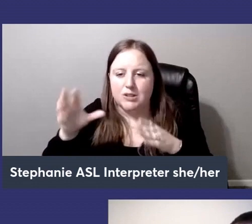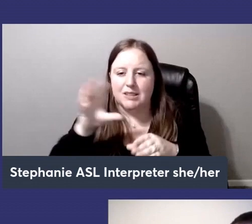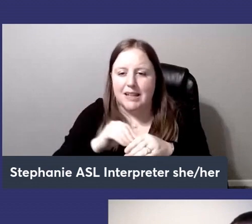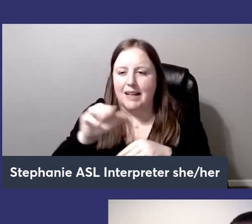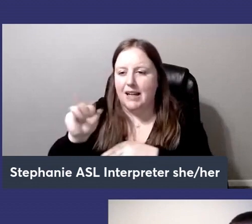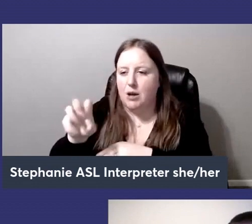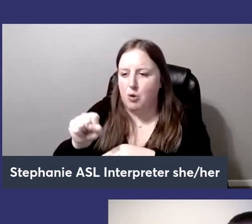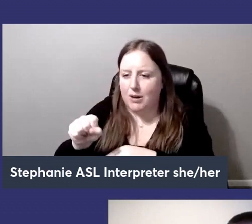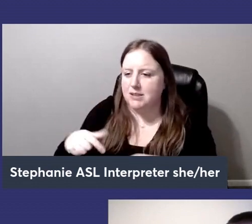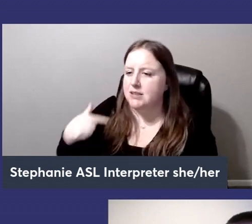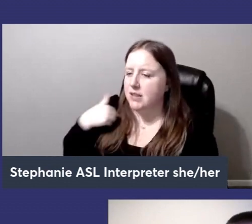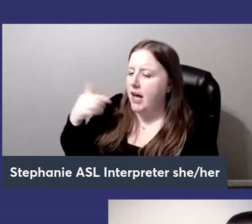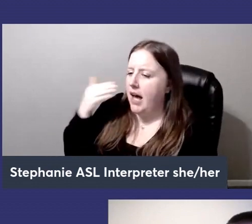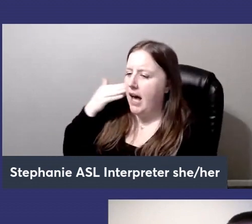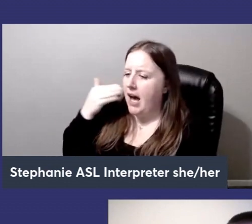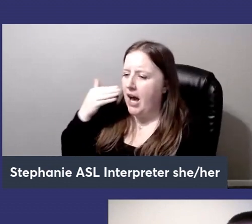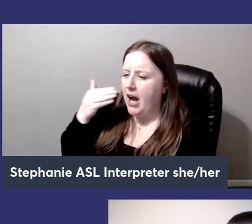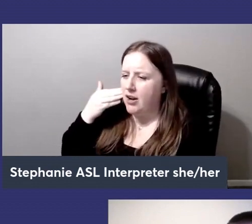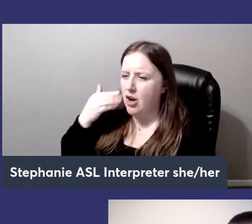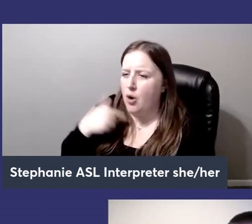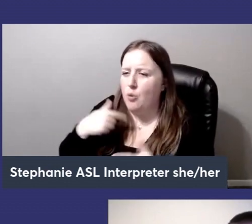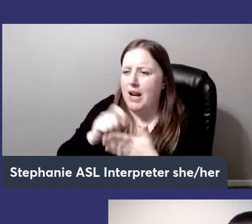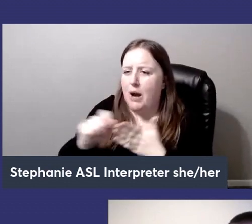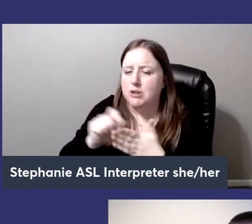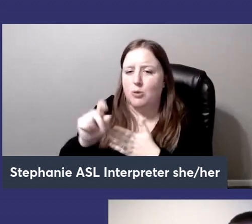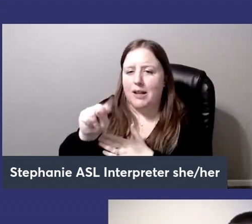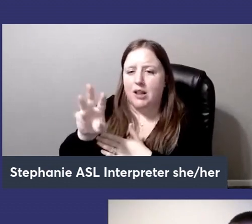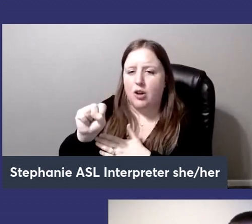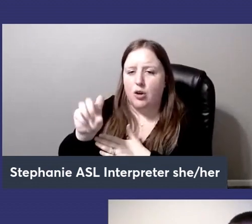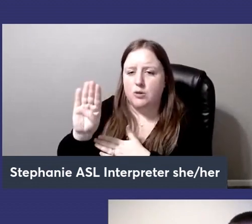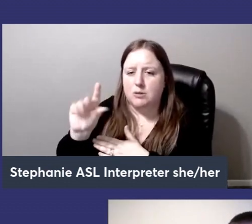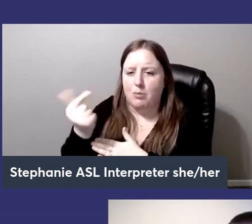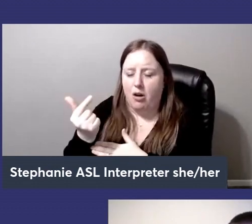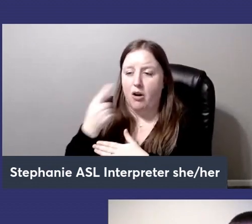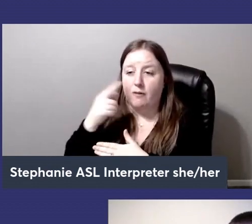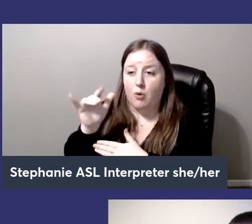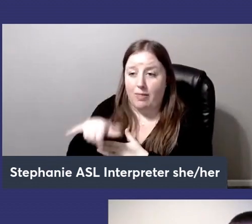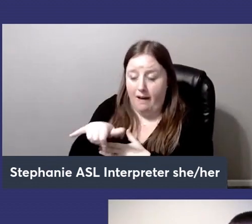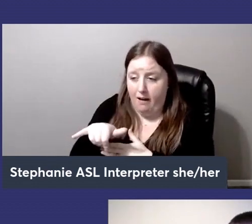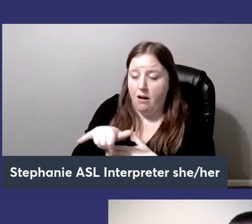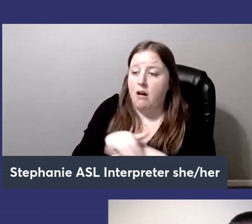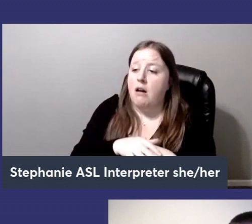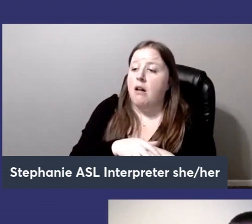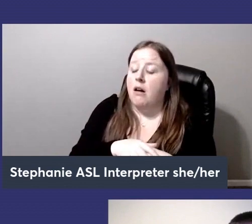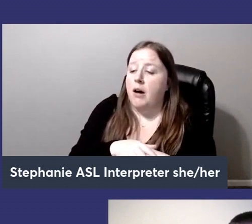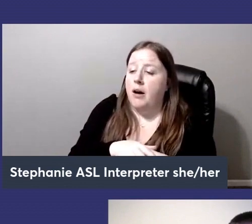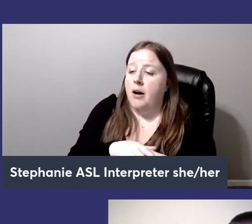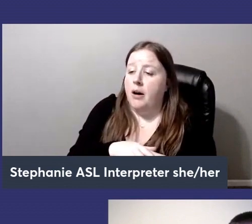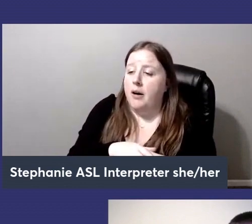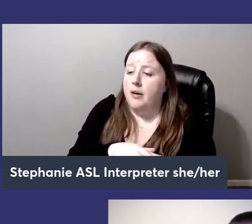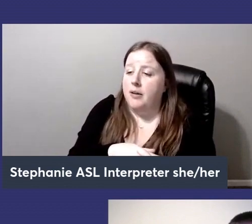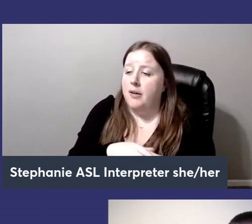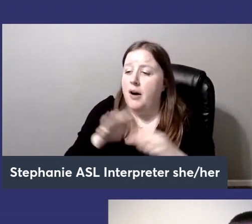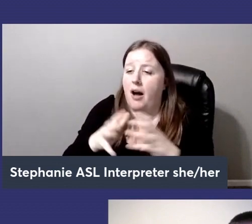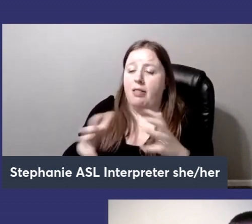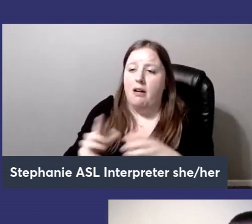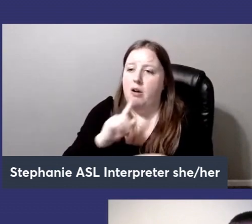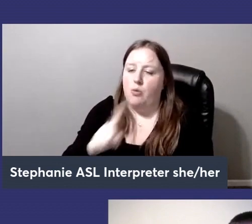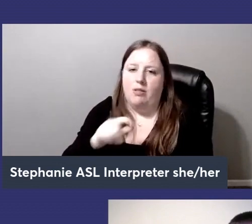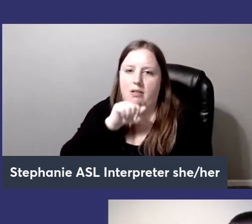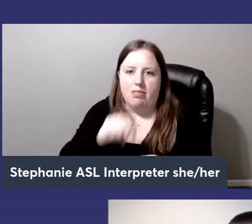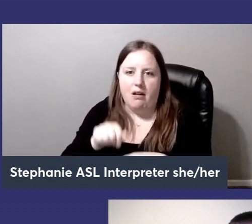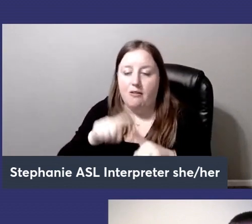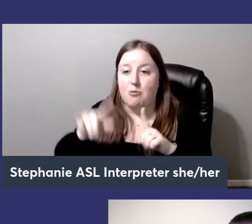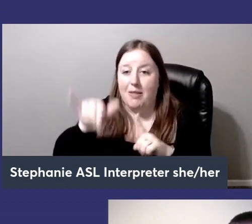I know that when I was back writing the news blog post for this, that I think was a lot of this I really like when I was writing the news blog, but